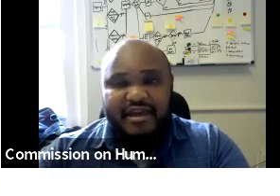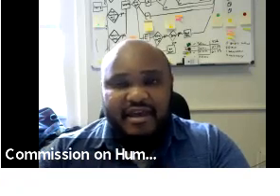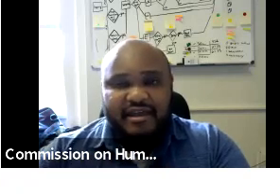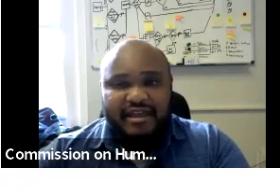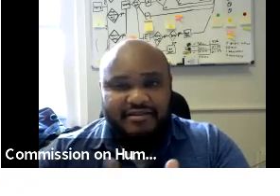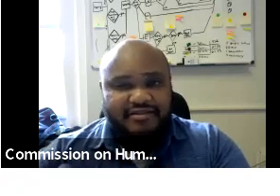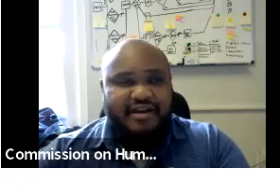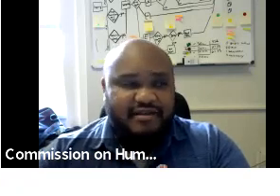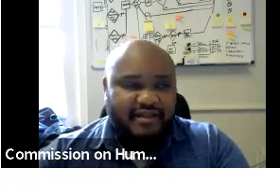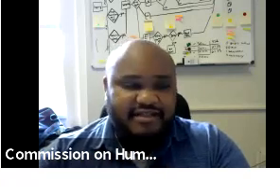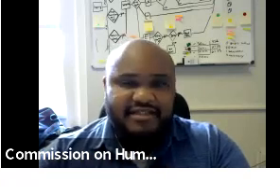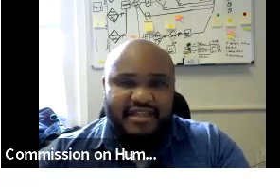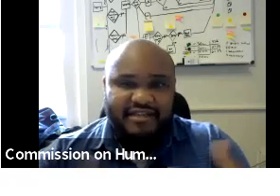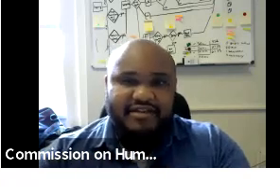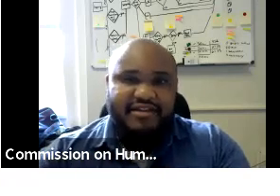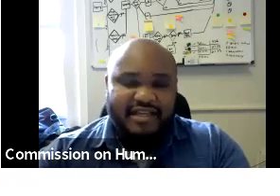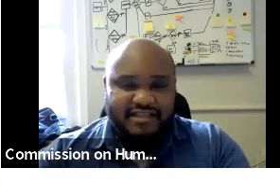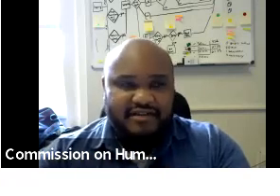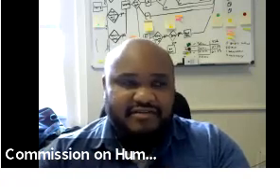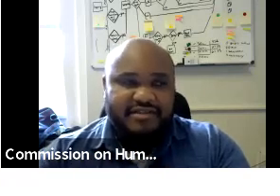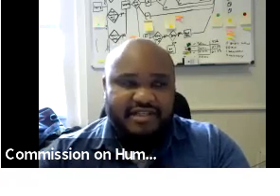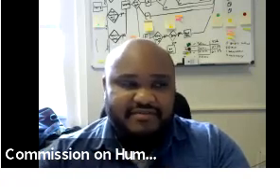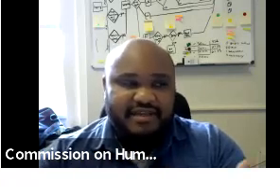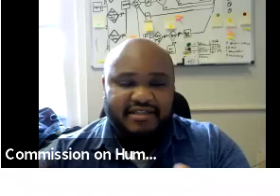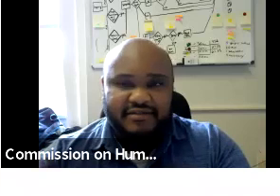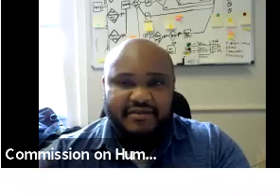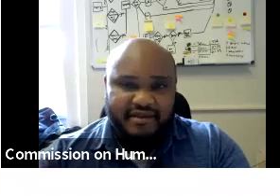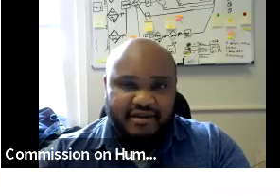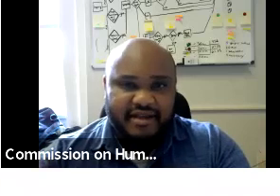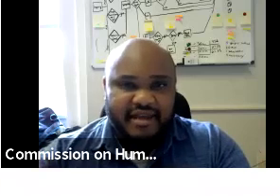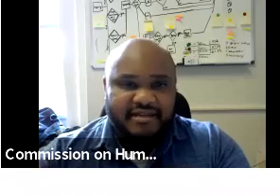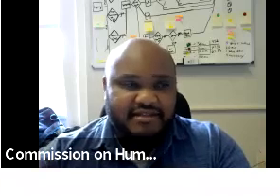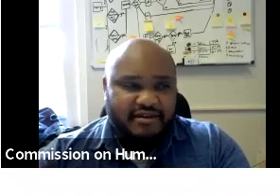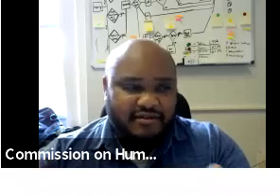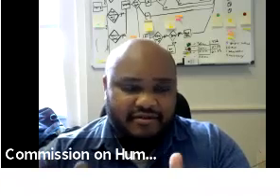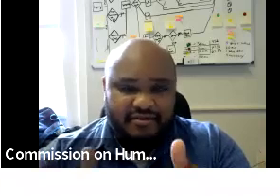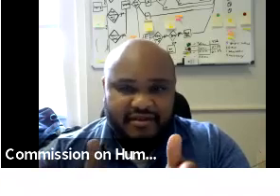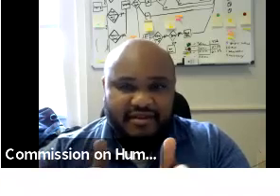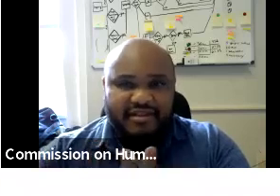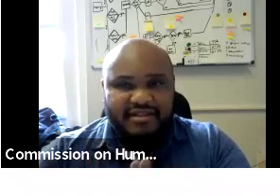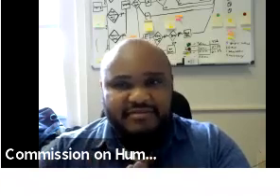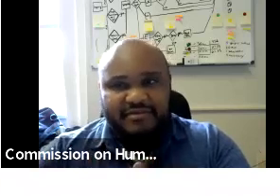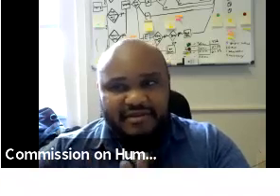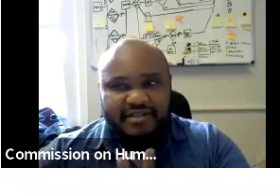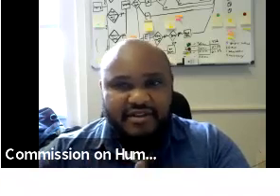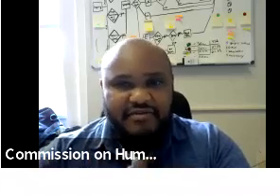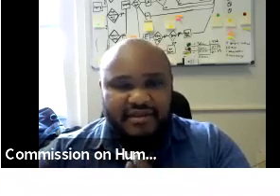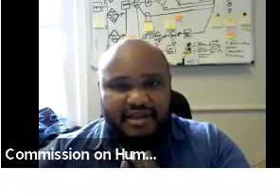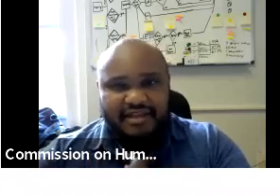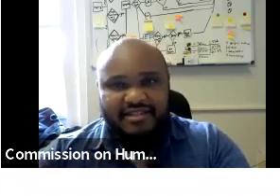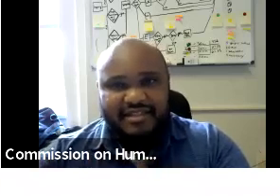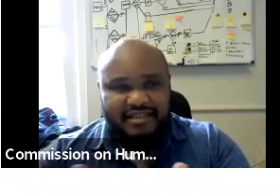somebody enters their adolescence, secondary sex characteristics begin to appear. So this is important to